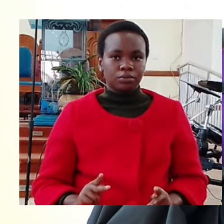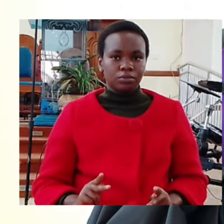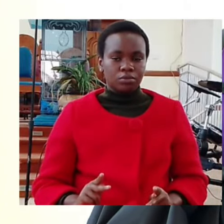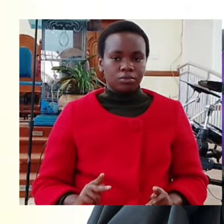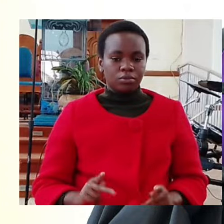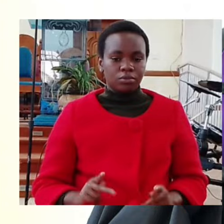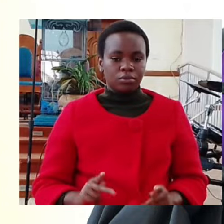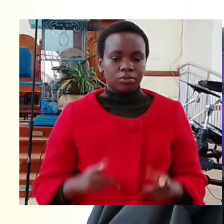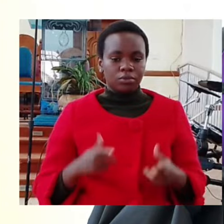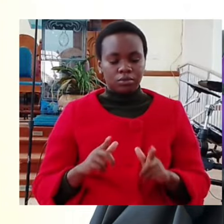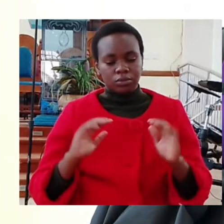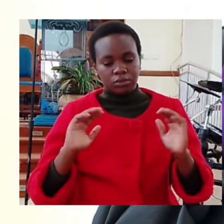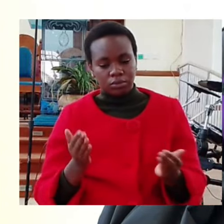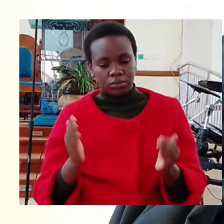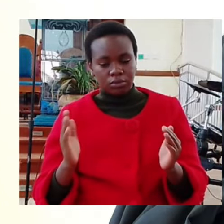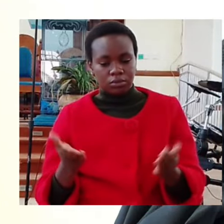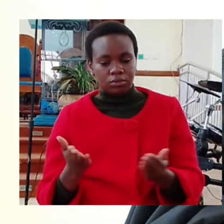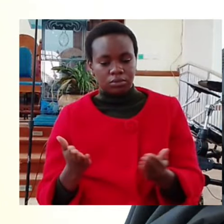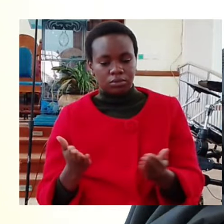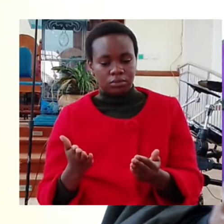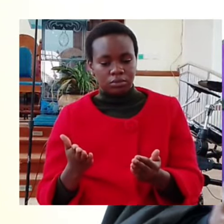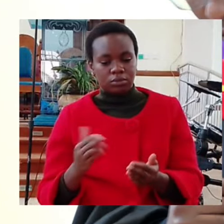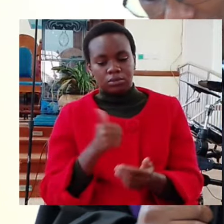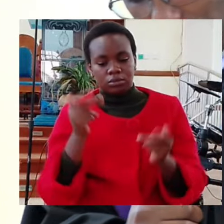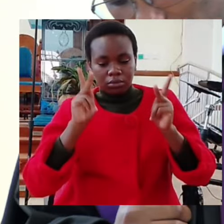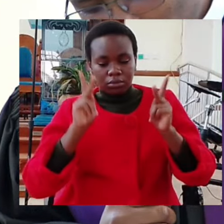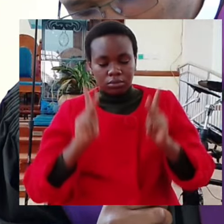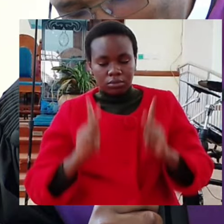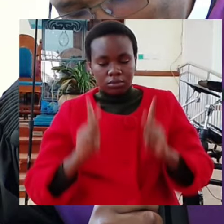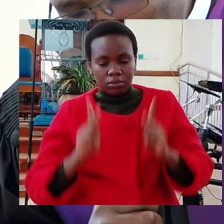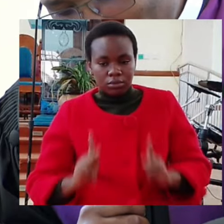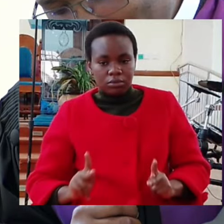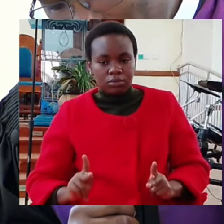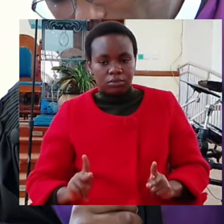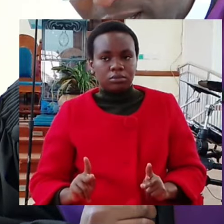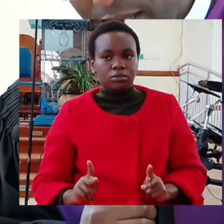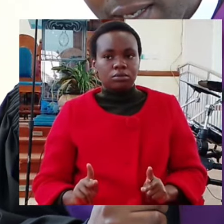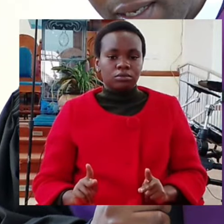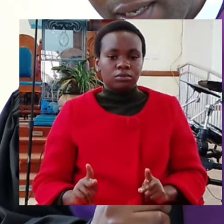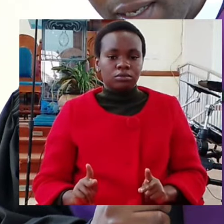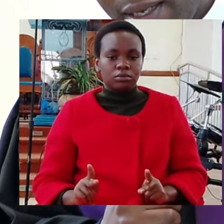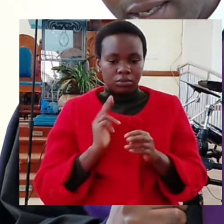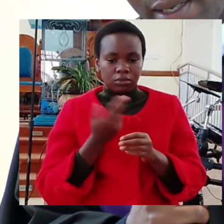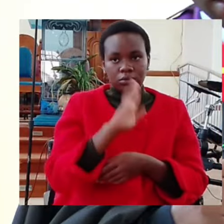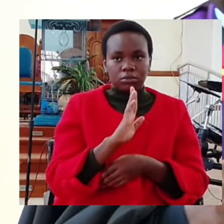Let us encourage one another. Turathime mwathani.